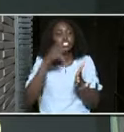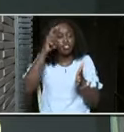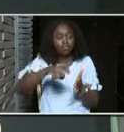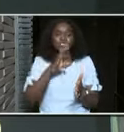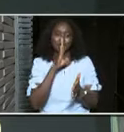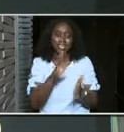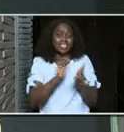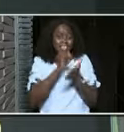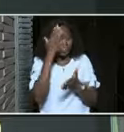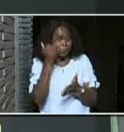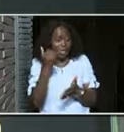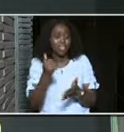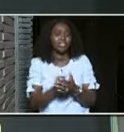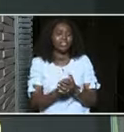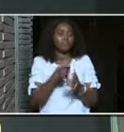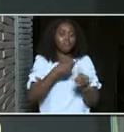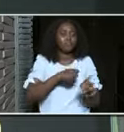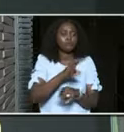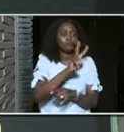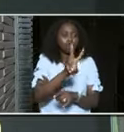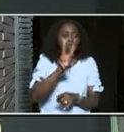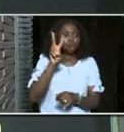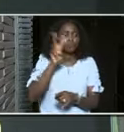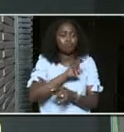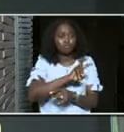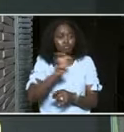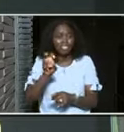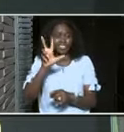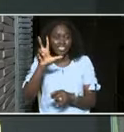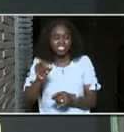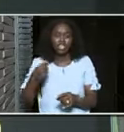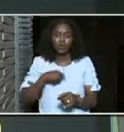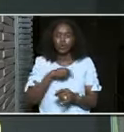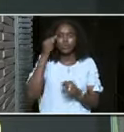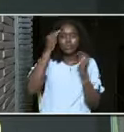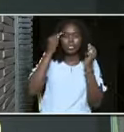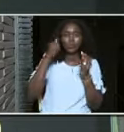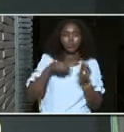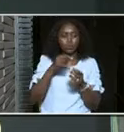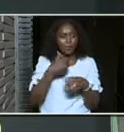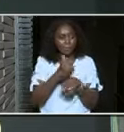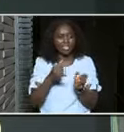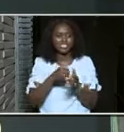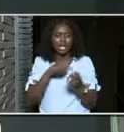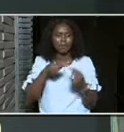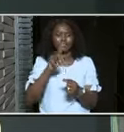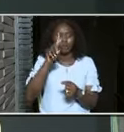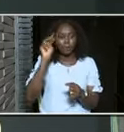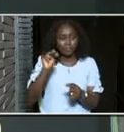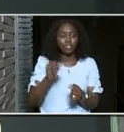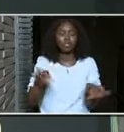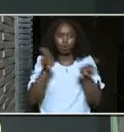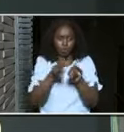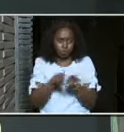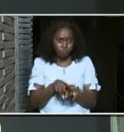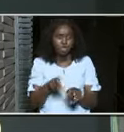why from less than 230, we thought of making it about 1 million also. And of course, we